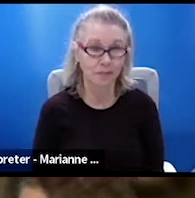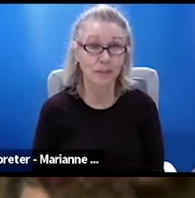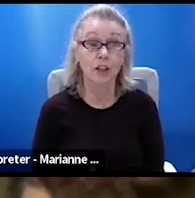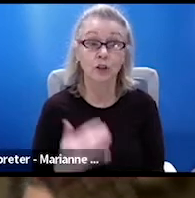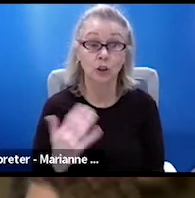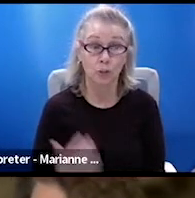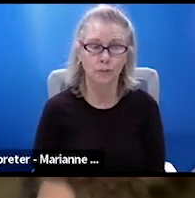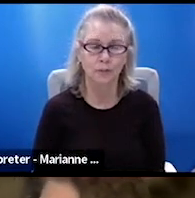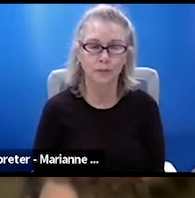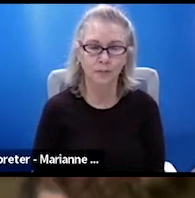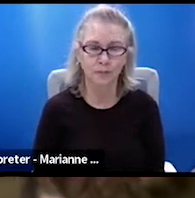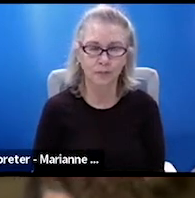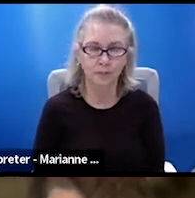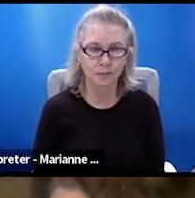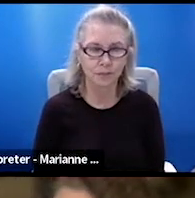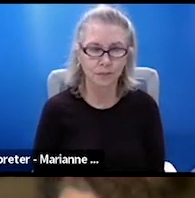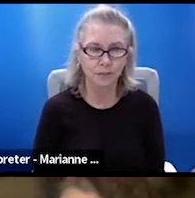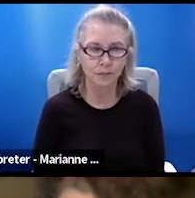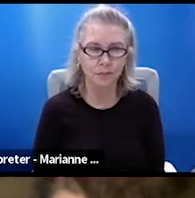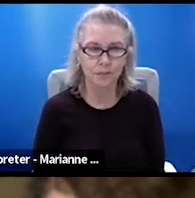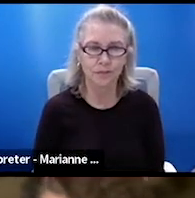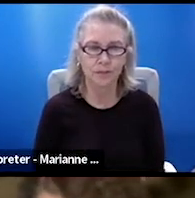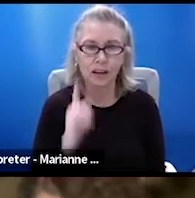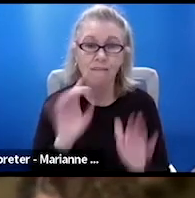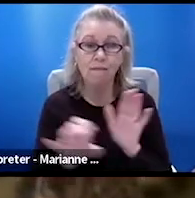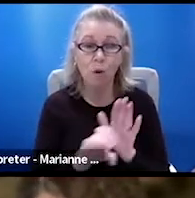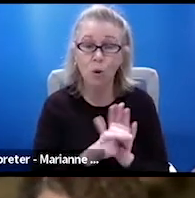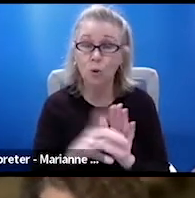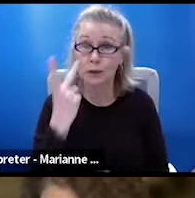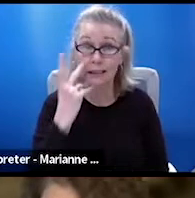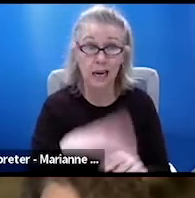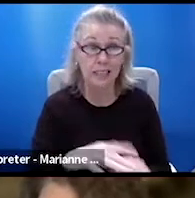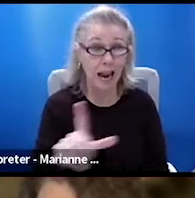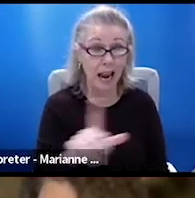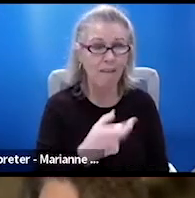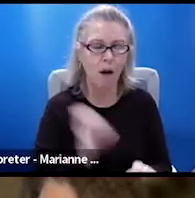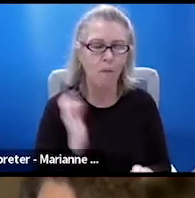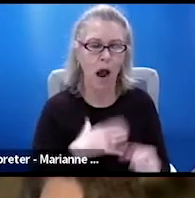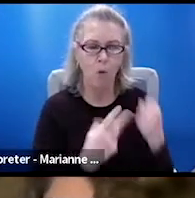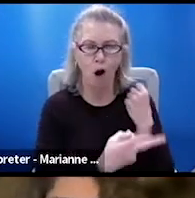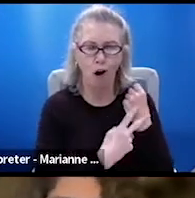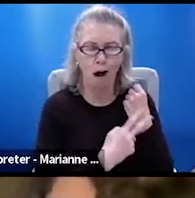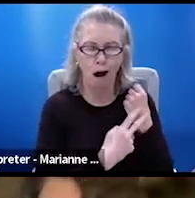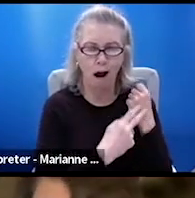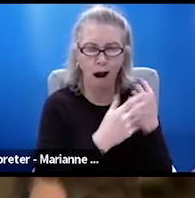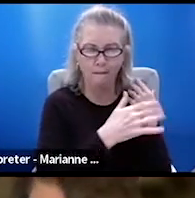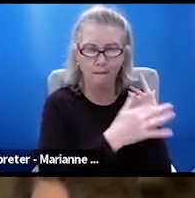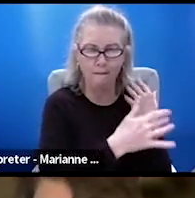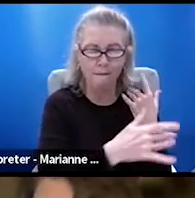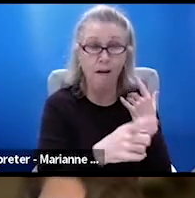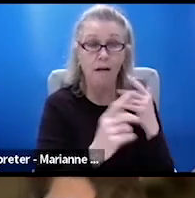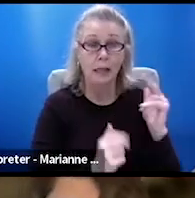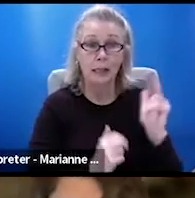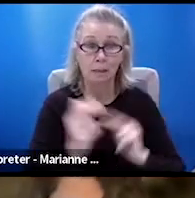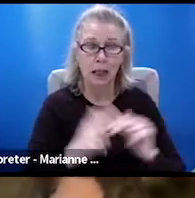So the house, the photo that you see on the left is coming from our archive. It was built in